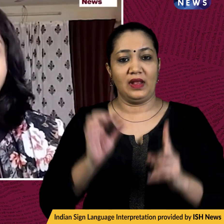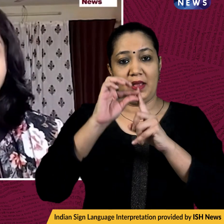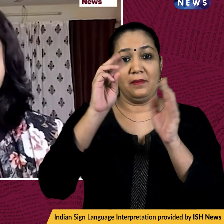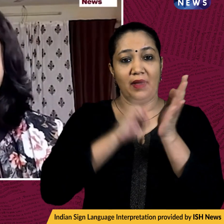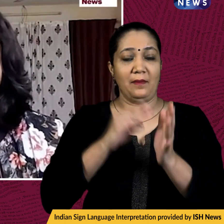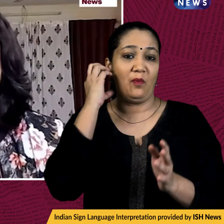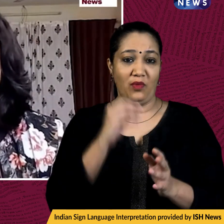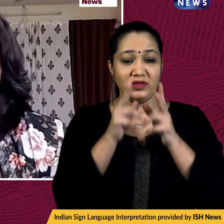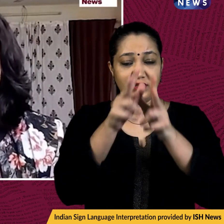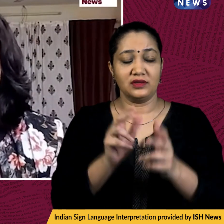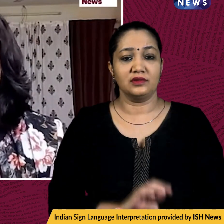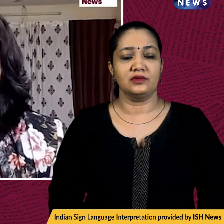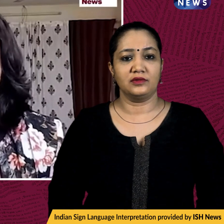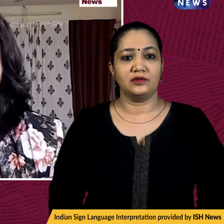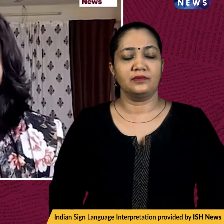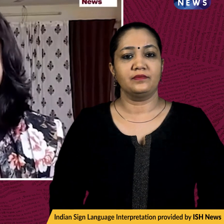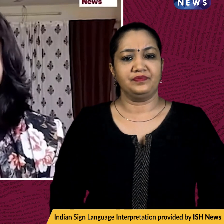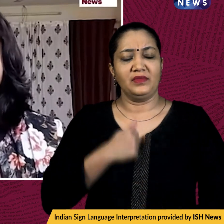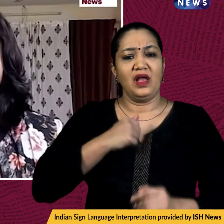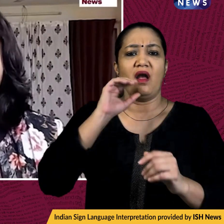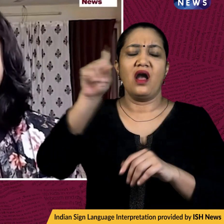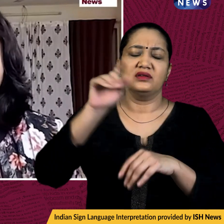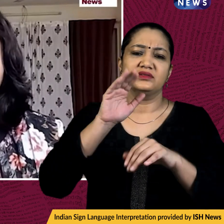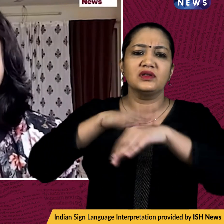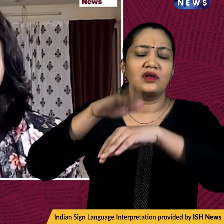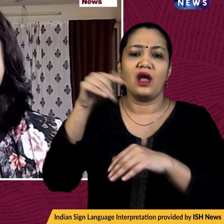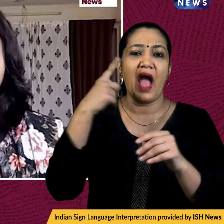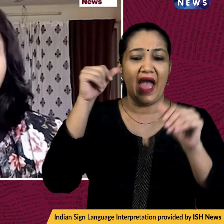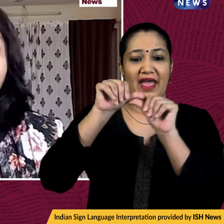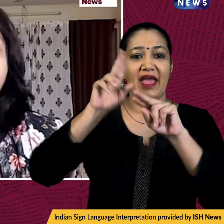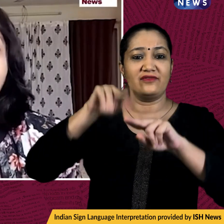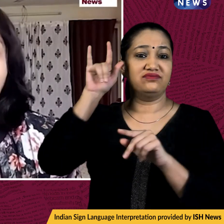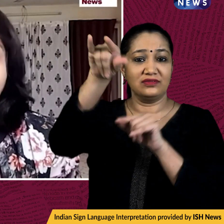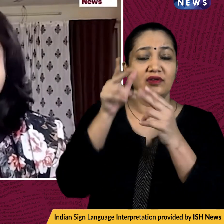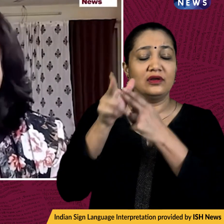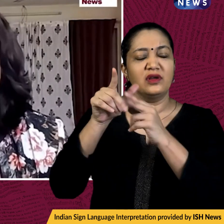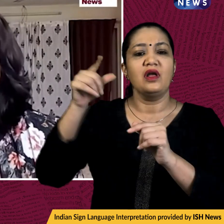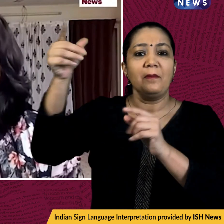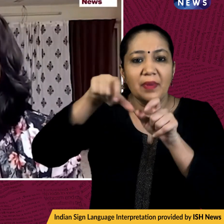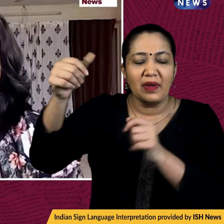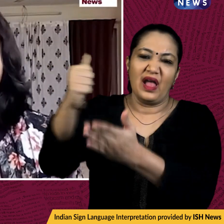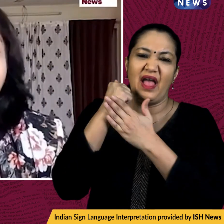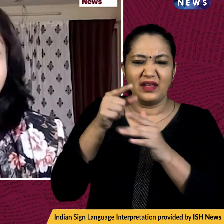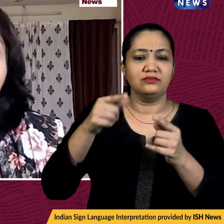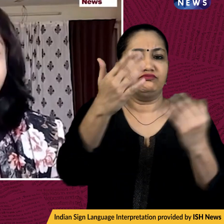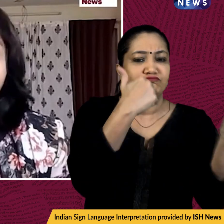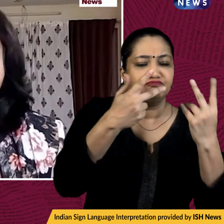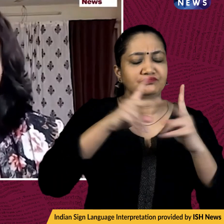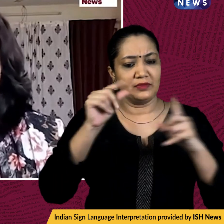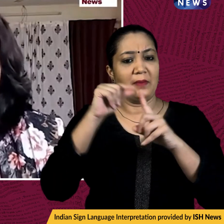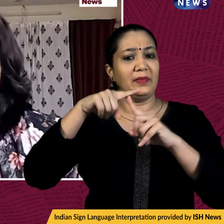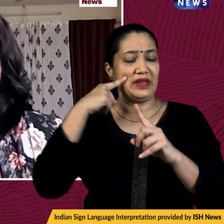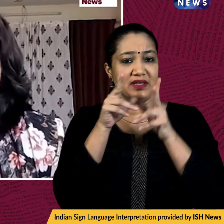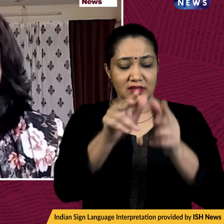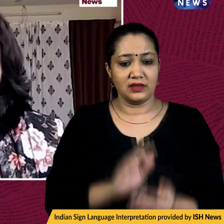Now, Prime Minister Narendra Modi has asked the Indian Air Force to assist in evacuating nationals. According to PTI